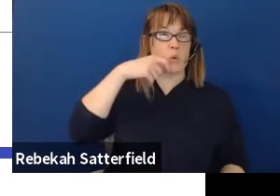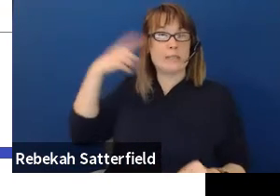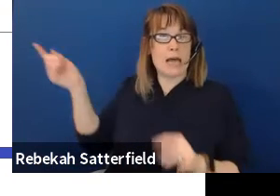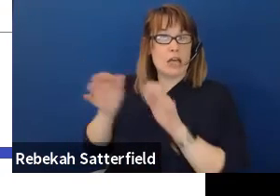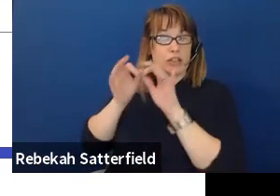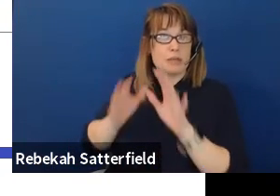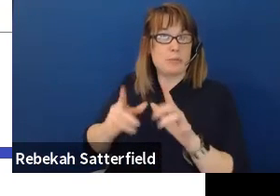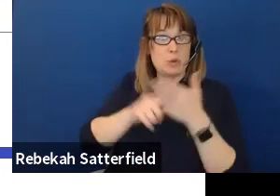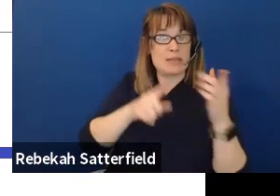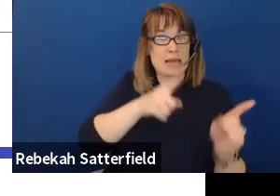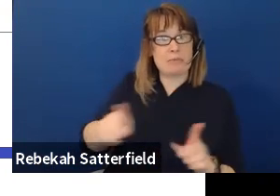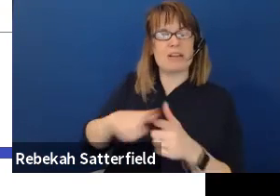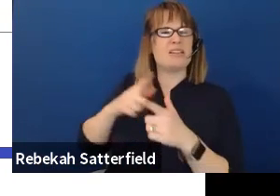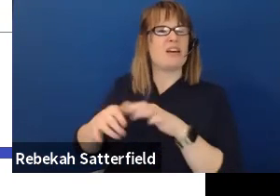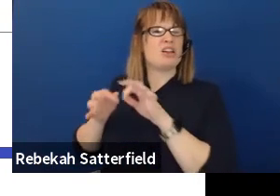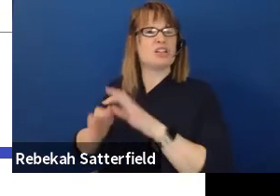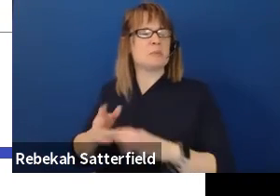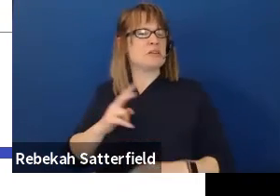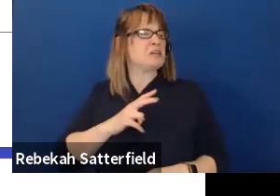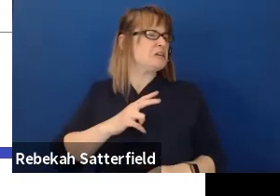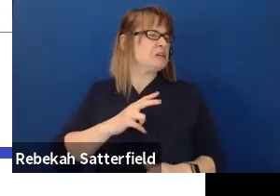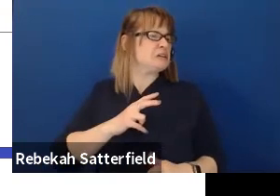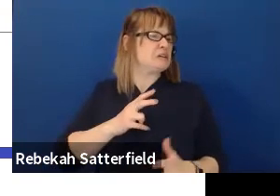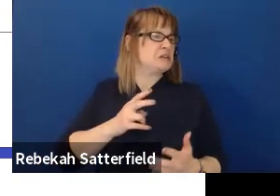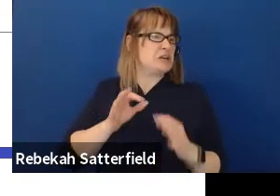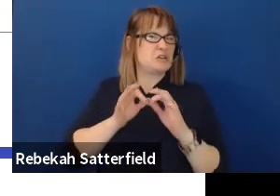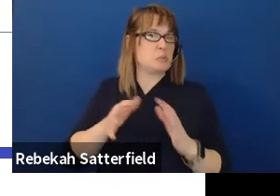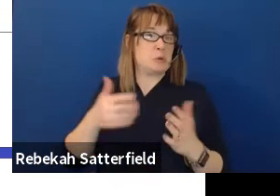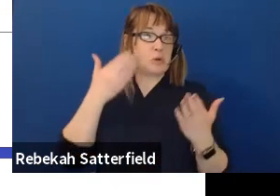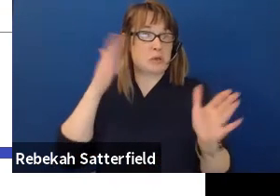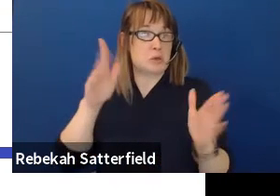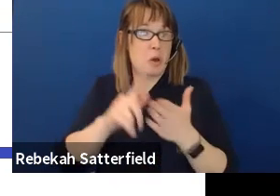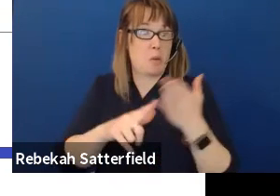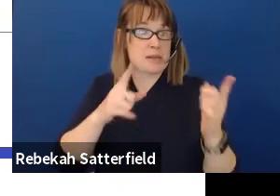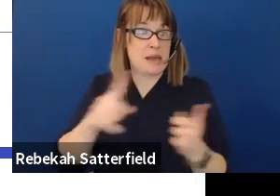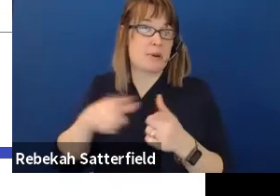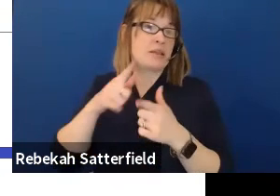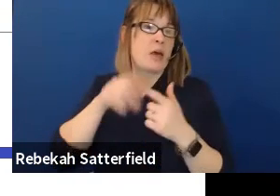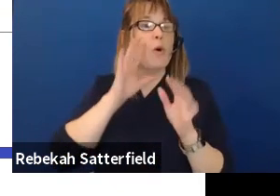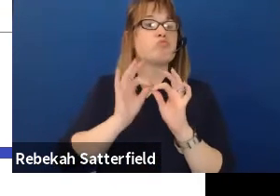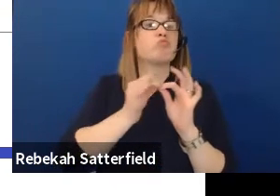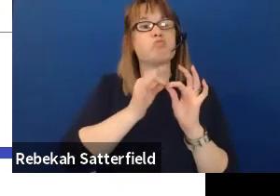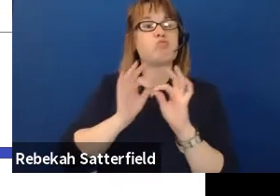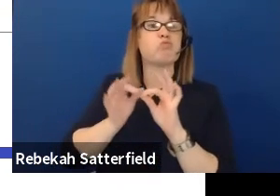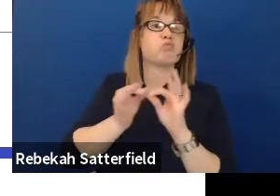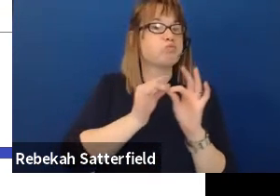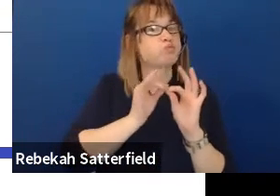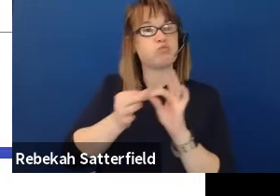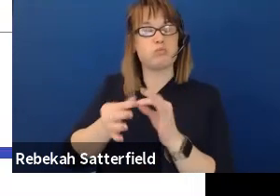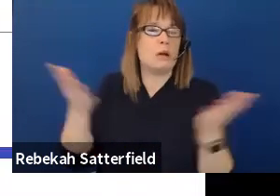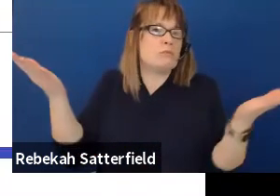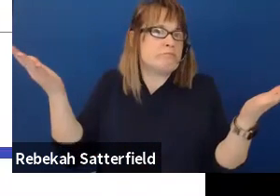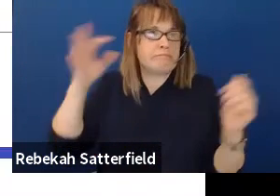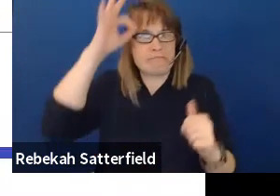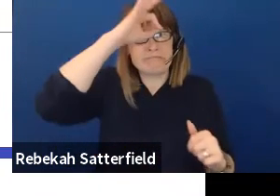happening, this might cause the interpreter to continue interpreting your personal conversation because they really